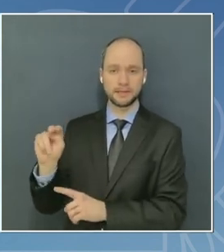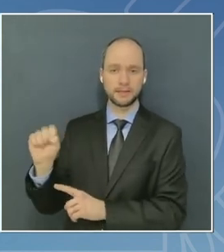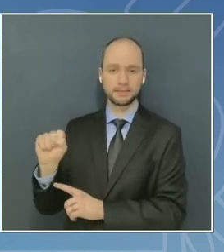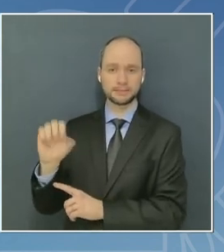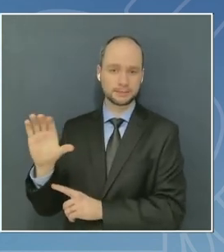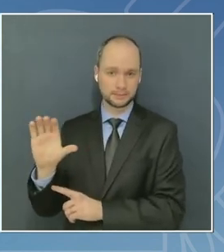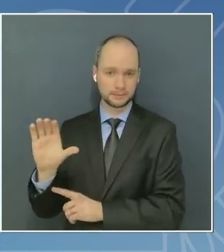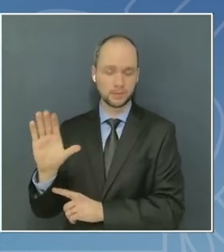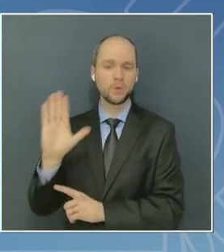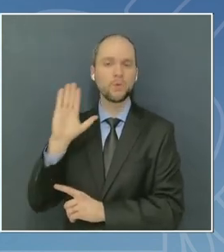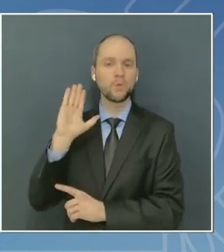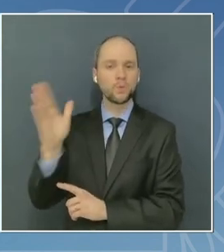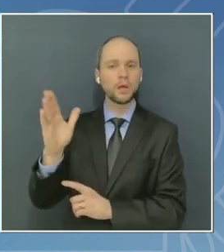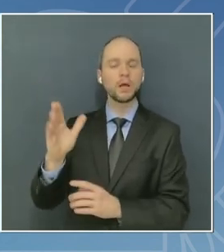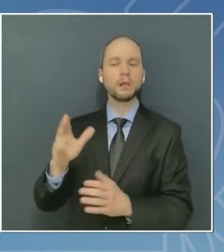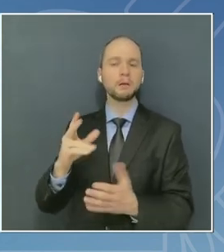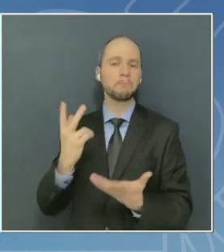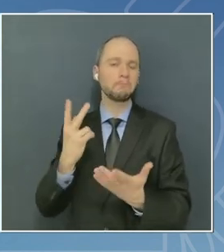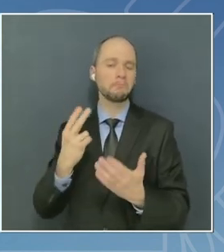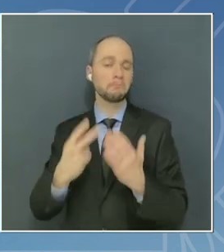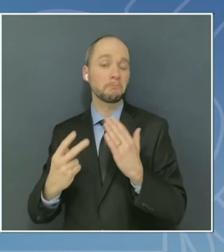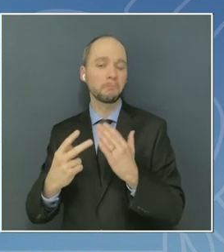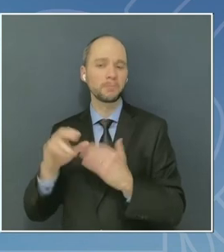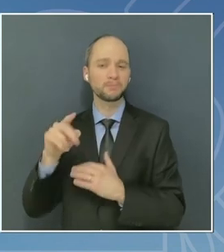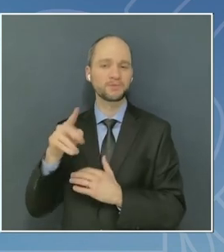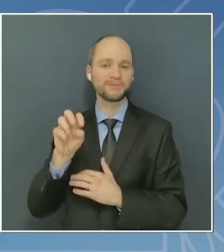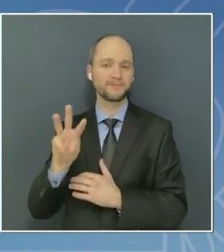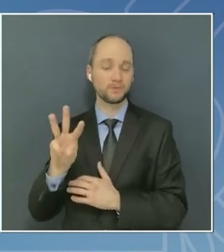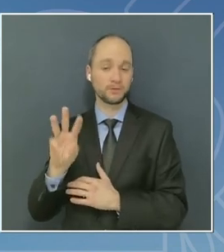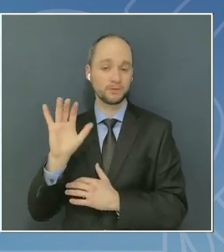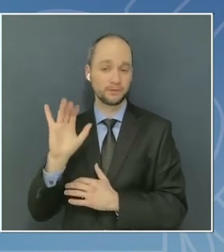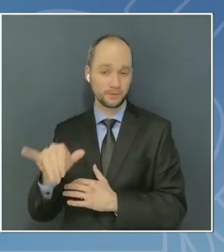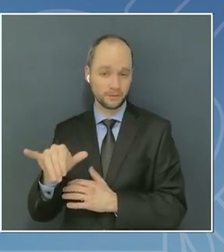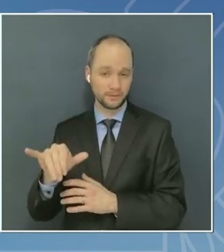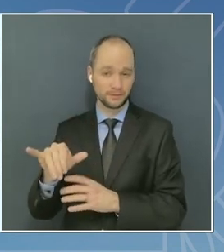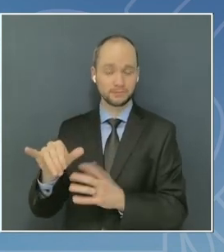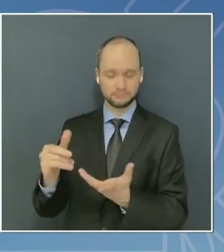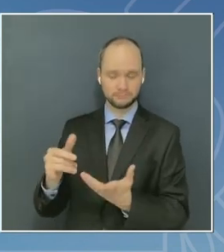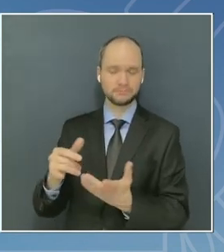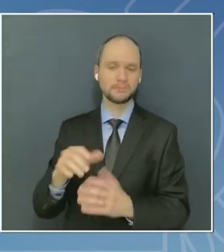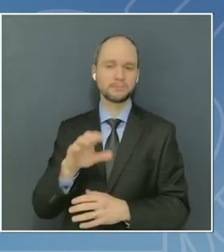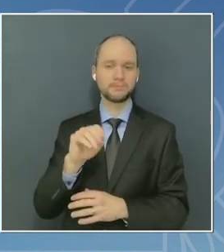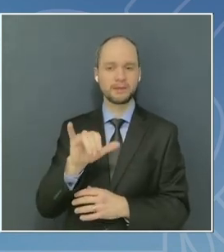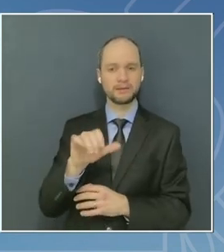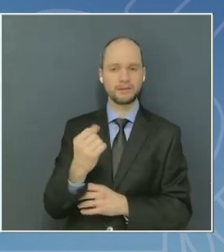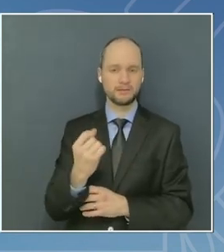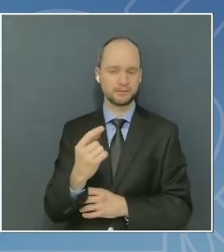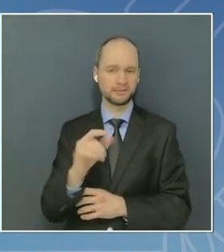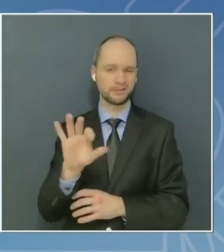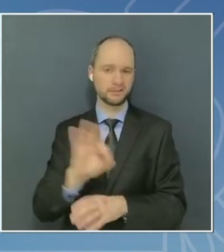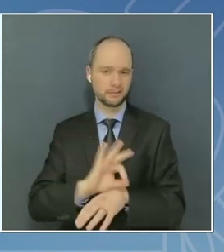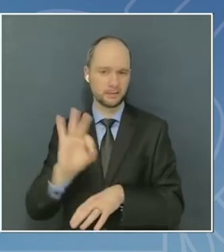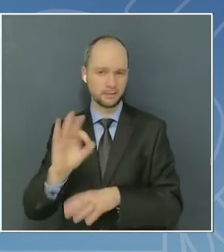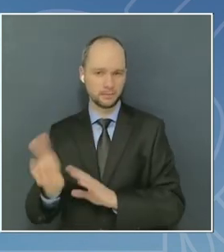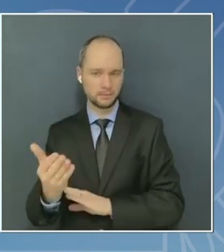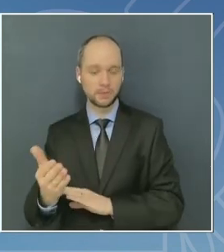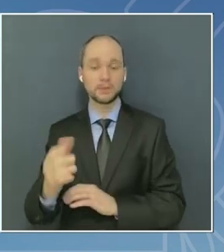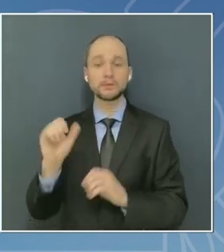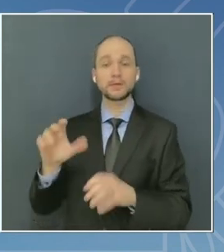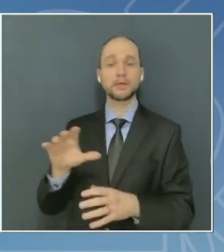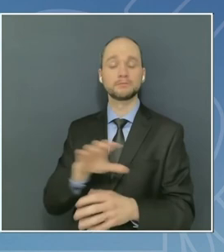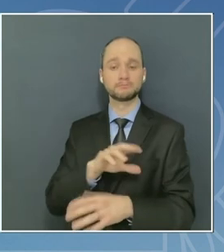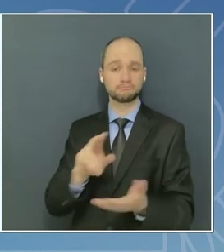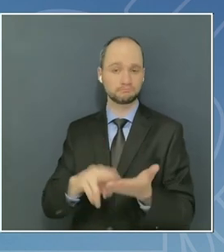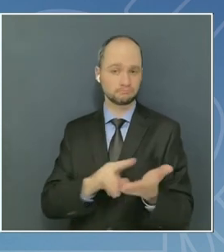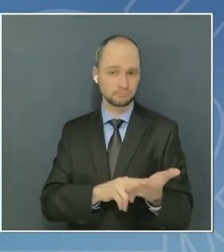event on Wednesday, May 11th at 9 a.m. This is Eastern Time. You can register to attend in person or virtually at the U.S. Institute